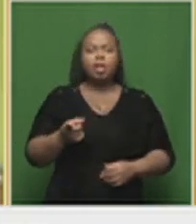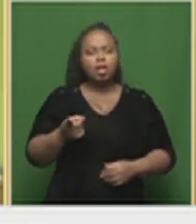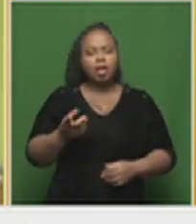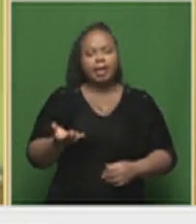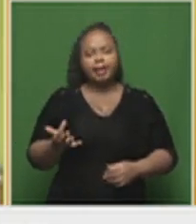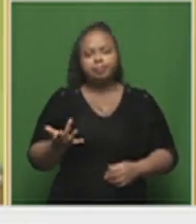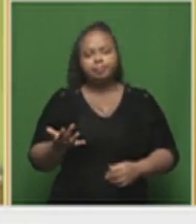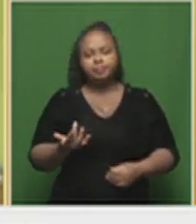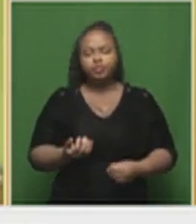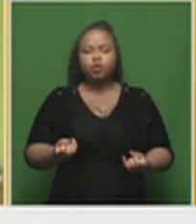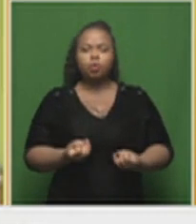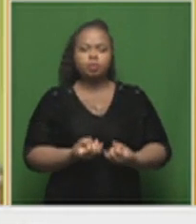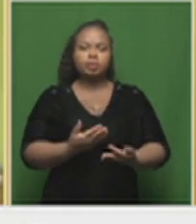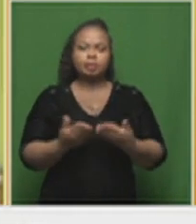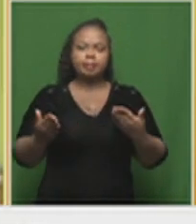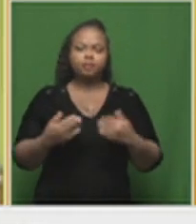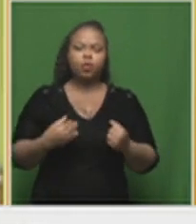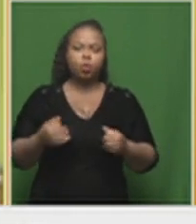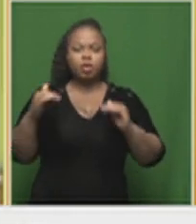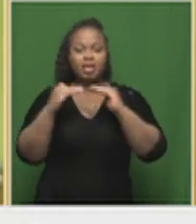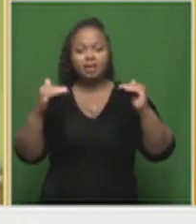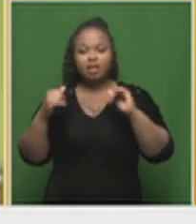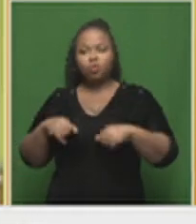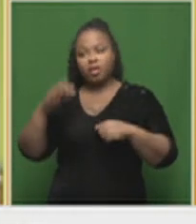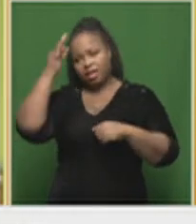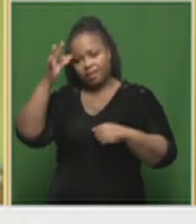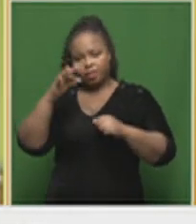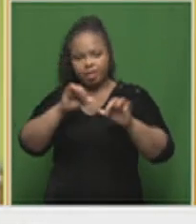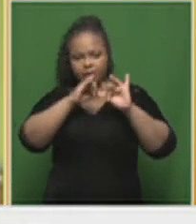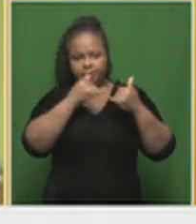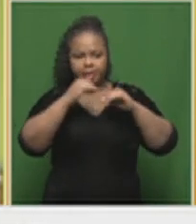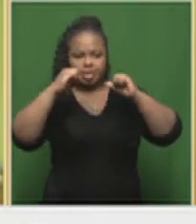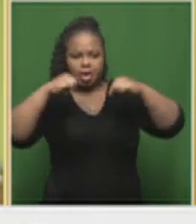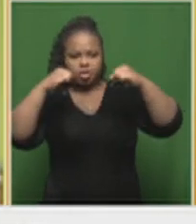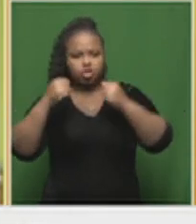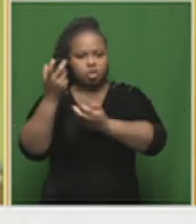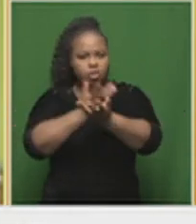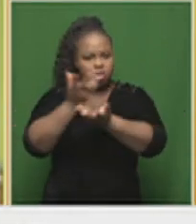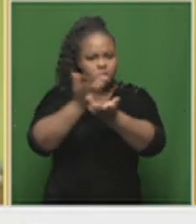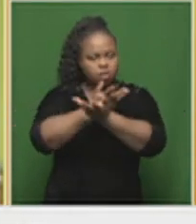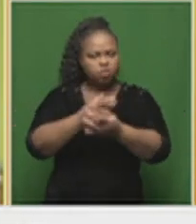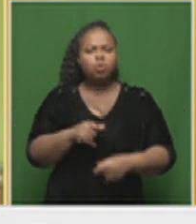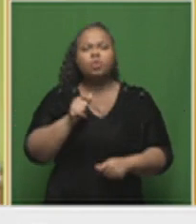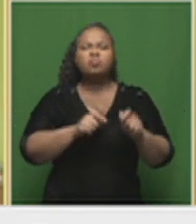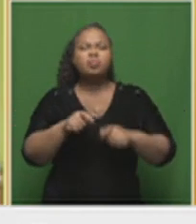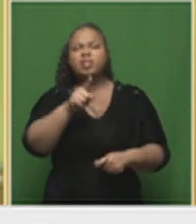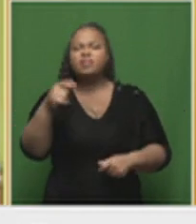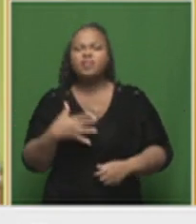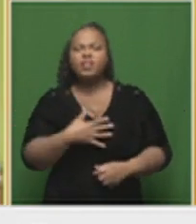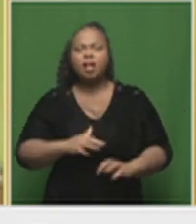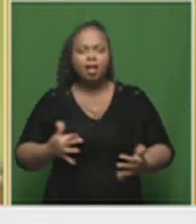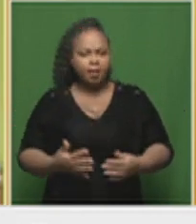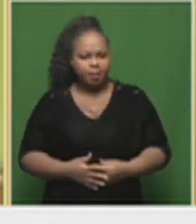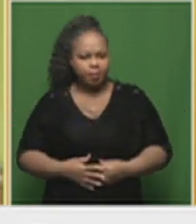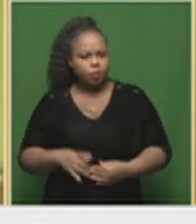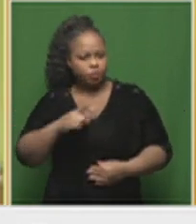your multilateral level, how are people responding? What are they saying? Because the one